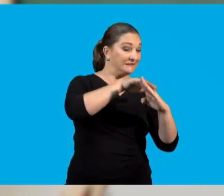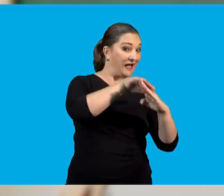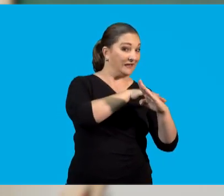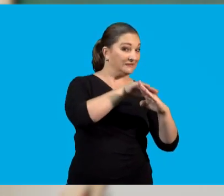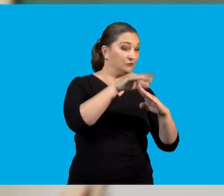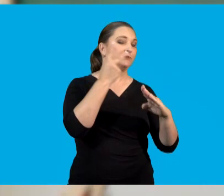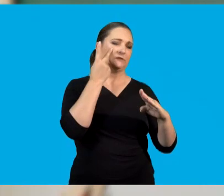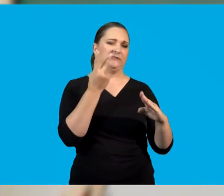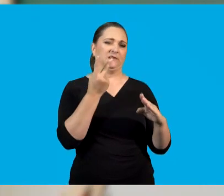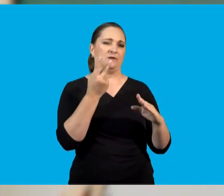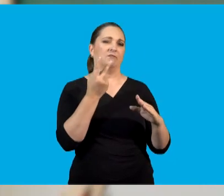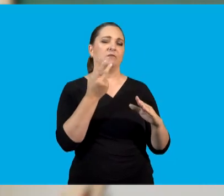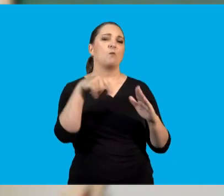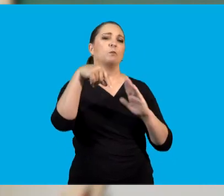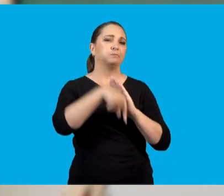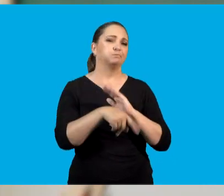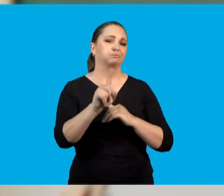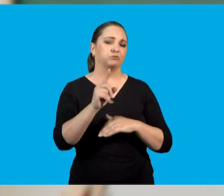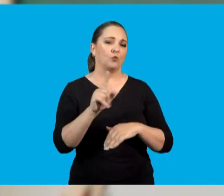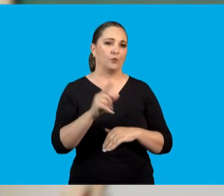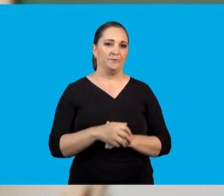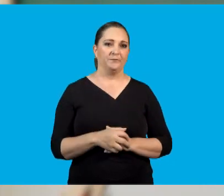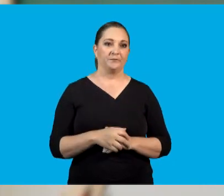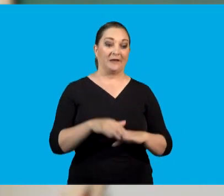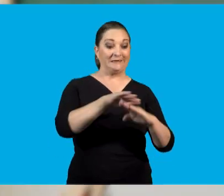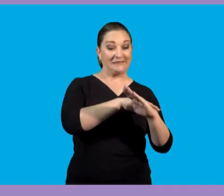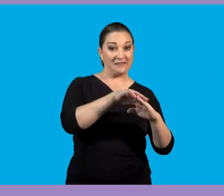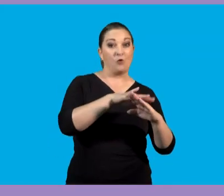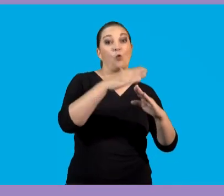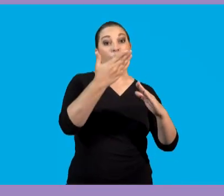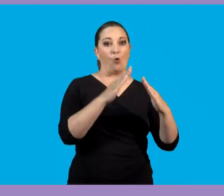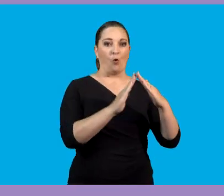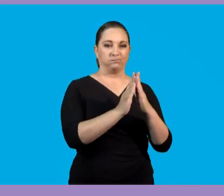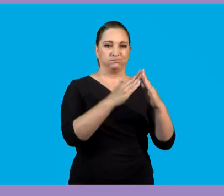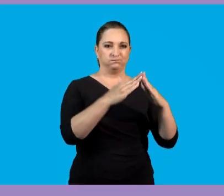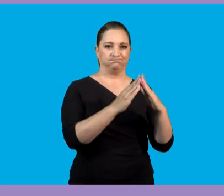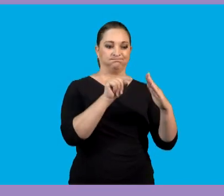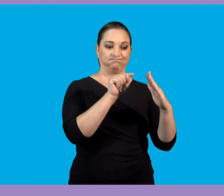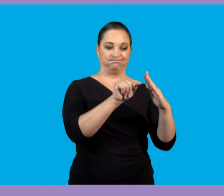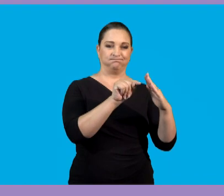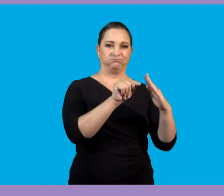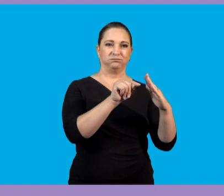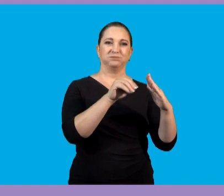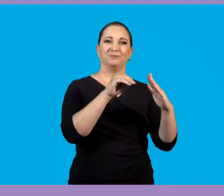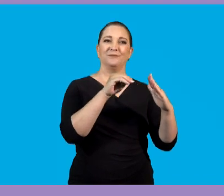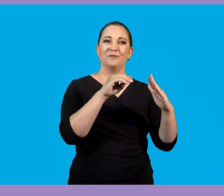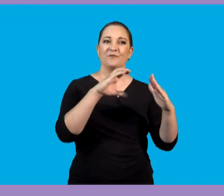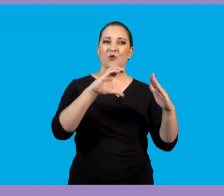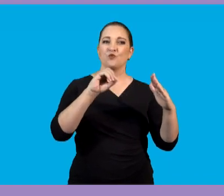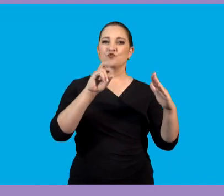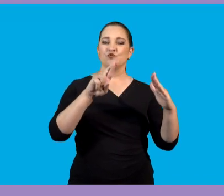mean by that. So corresponding refers to sides or angles that occupy the